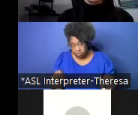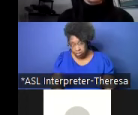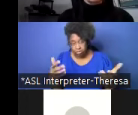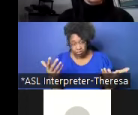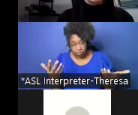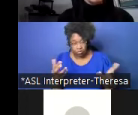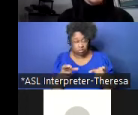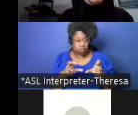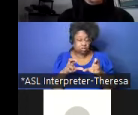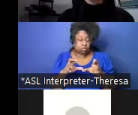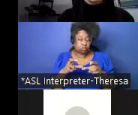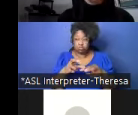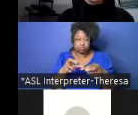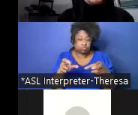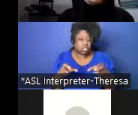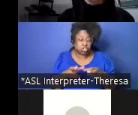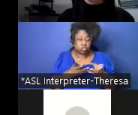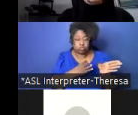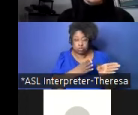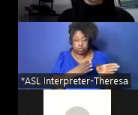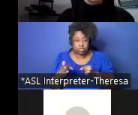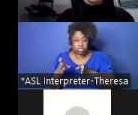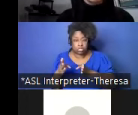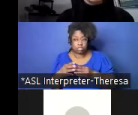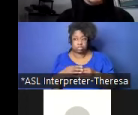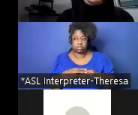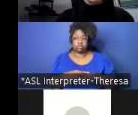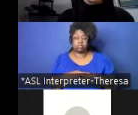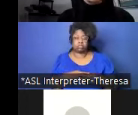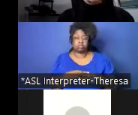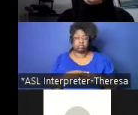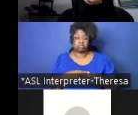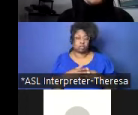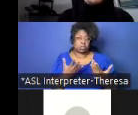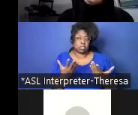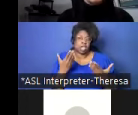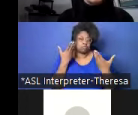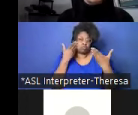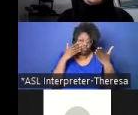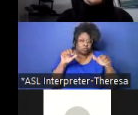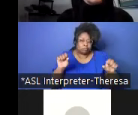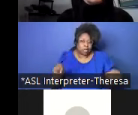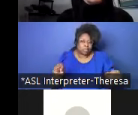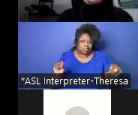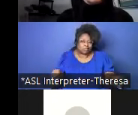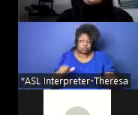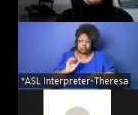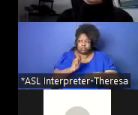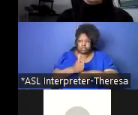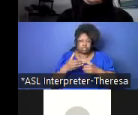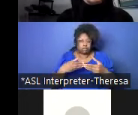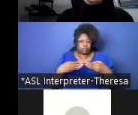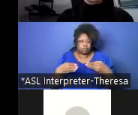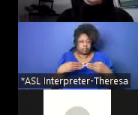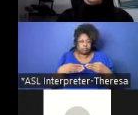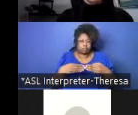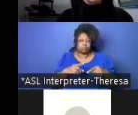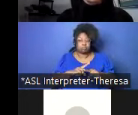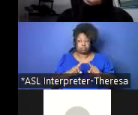regional coordination. Having a series of them, if that's even possible, would certainly require